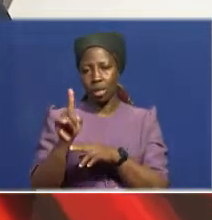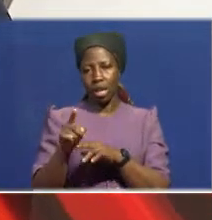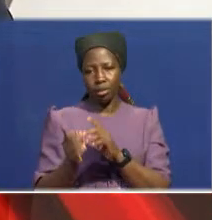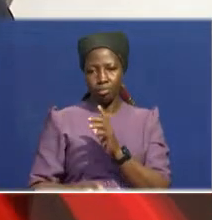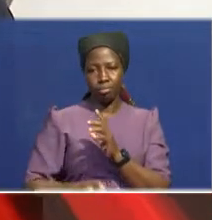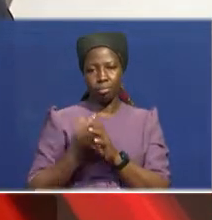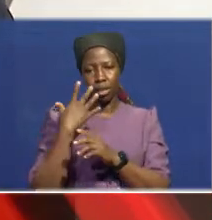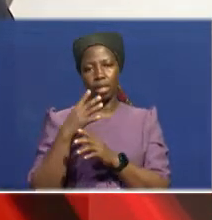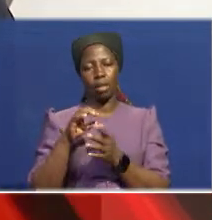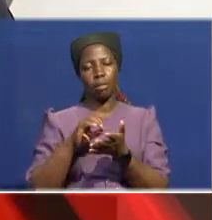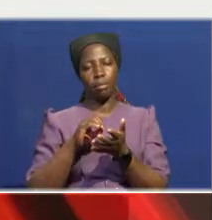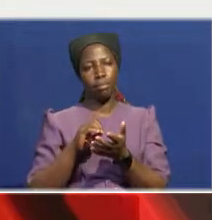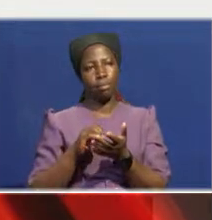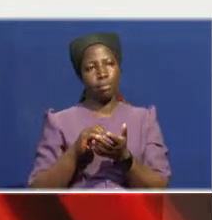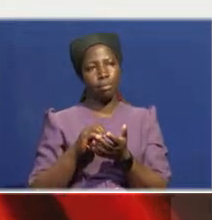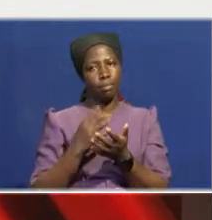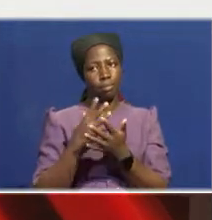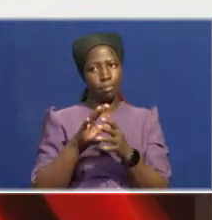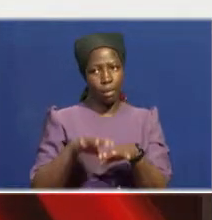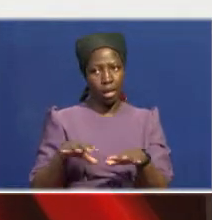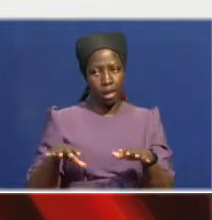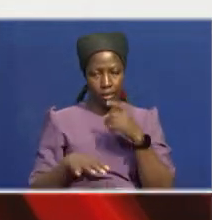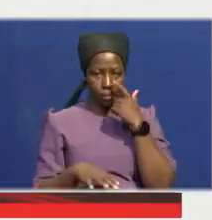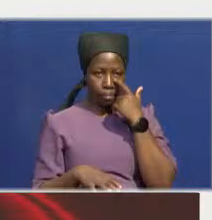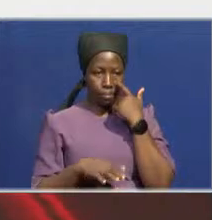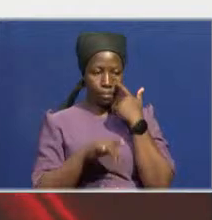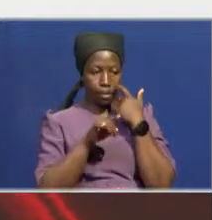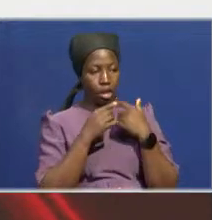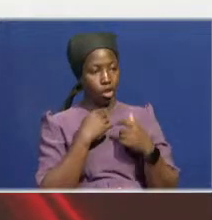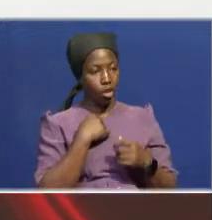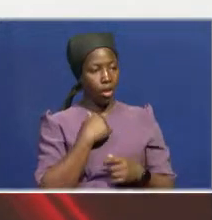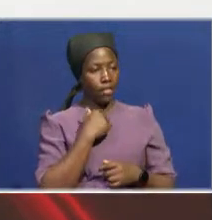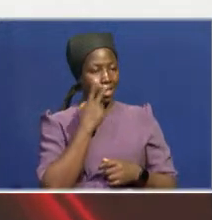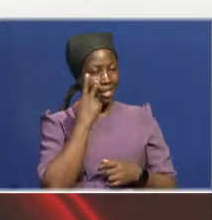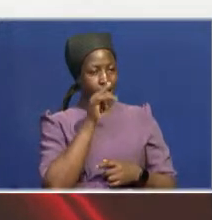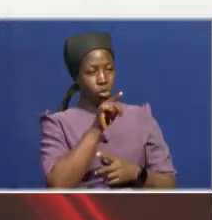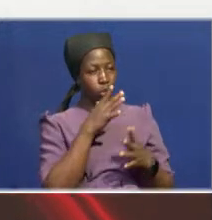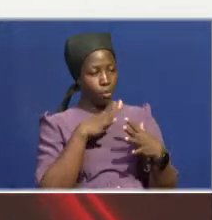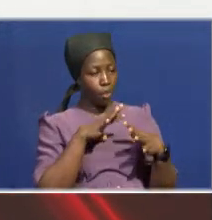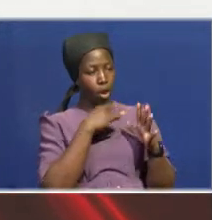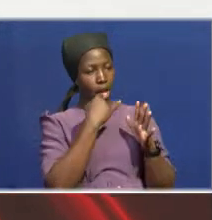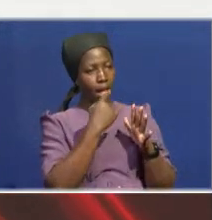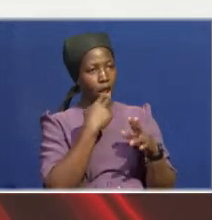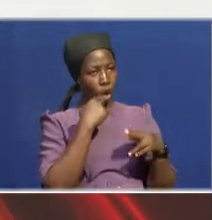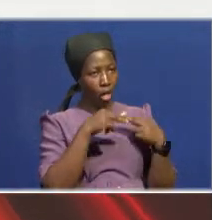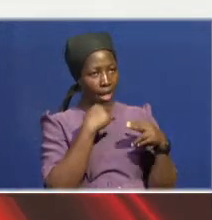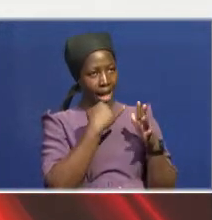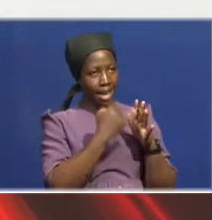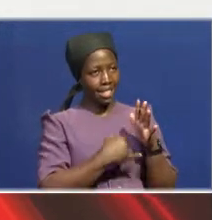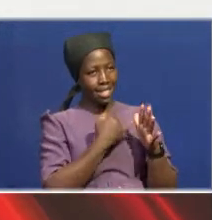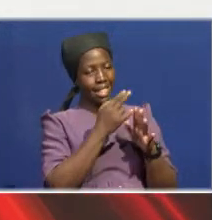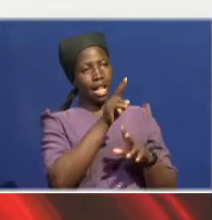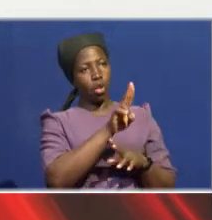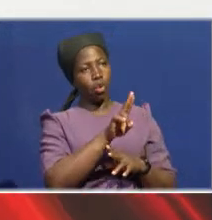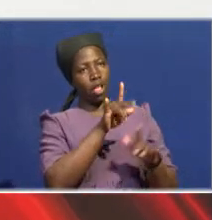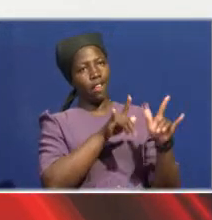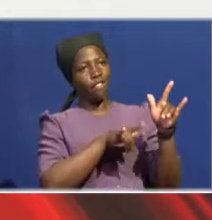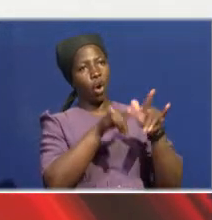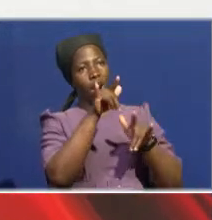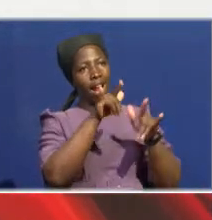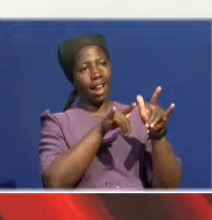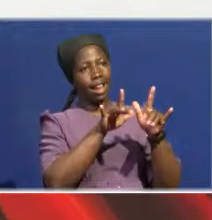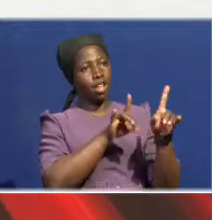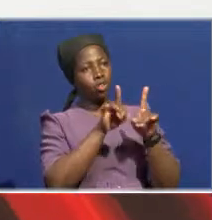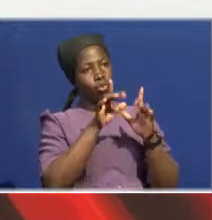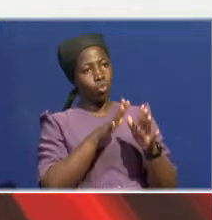market. Mm-hmm. And of course, we have seen you guys, especially within the hotel industry, taking advantage on foreign tourists. So